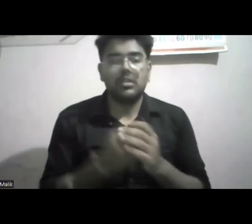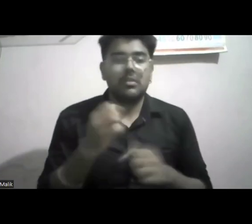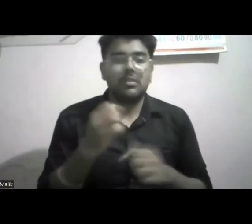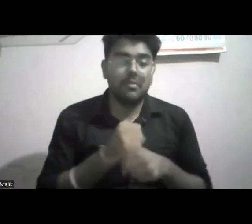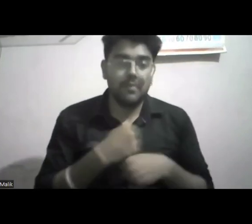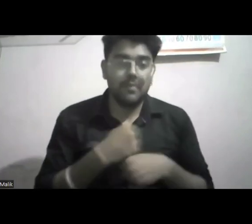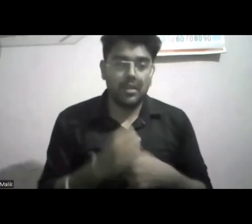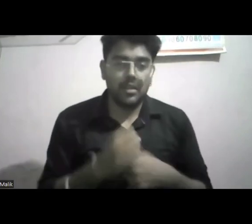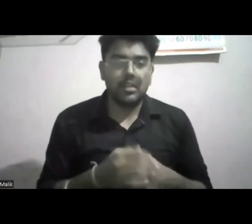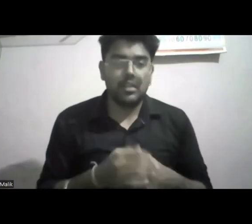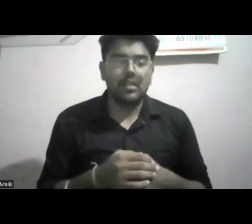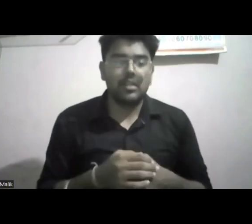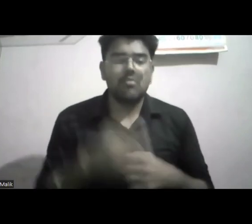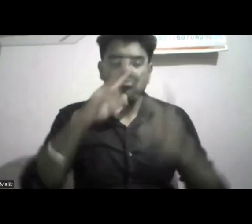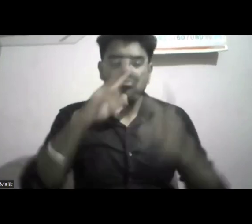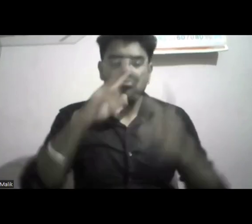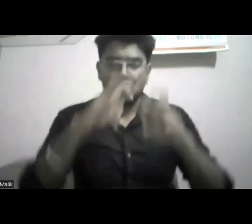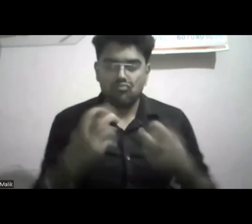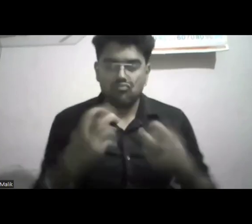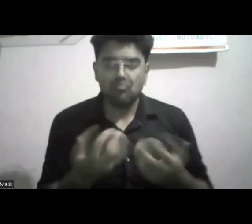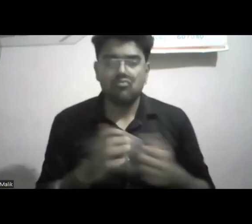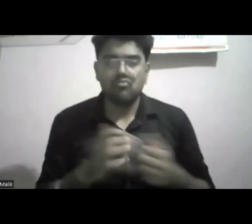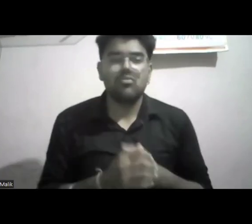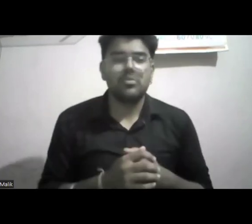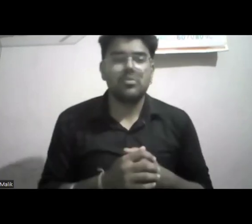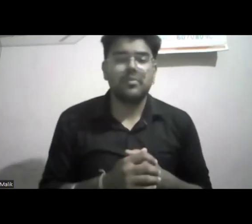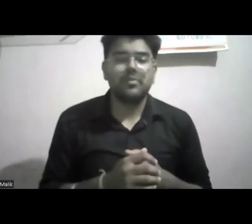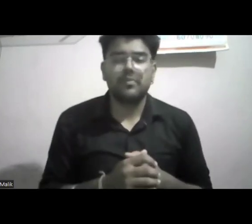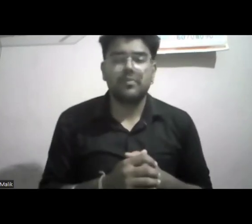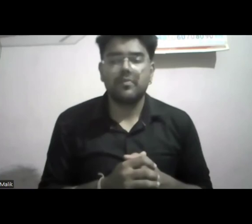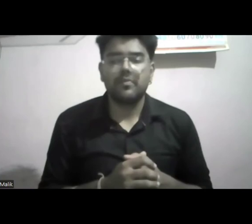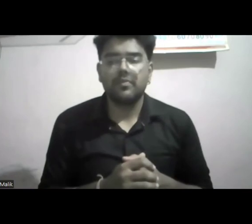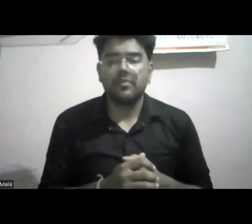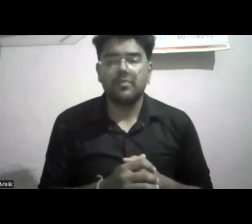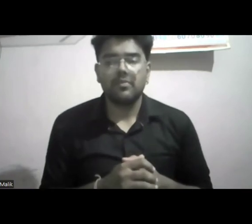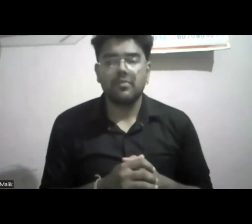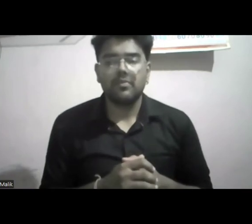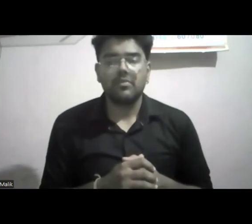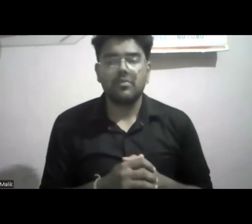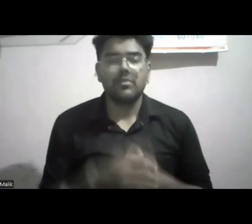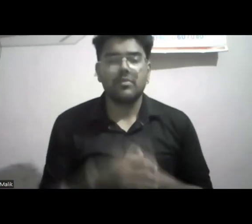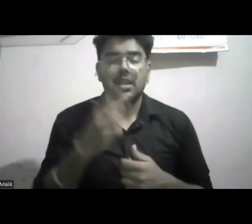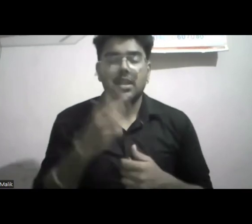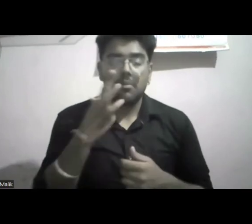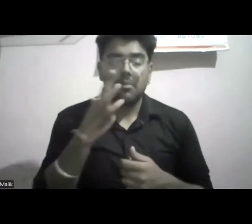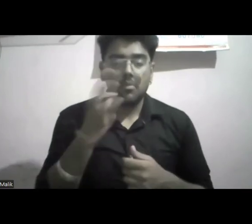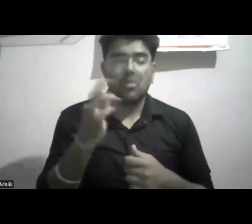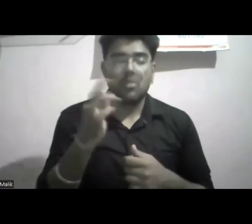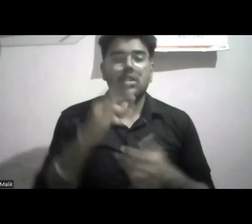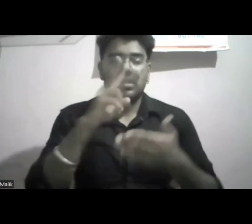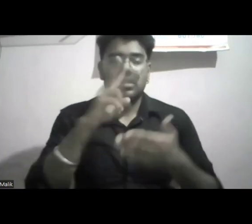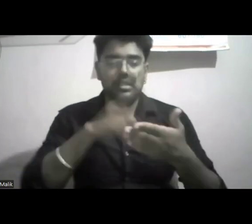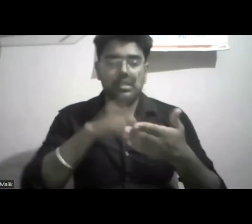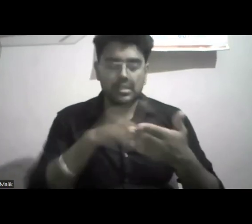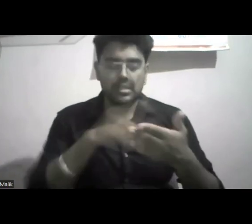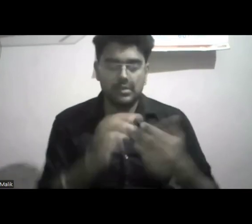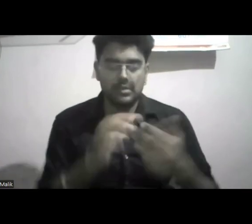say, evaluative gaze, psychiatric gaze, or medical gaze. So it's very important to reread these